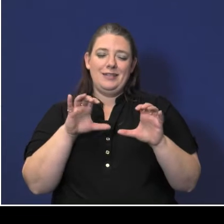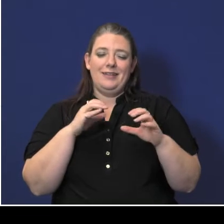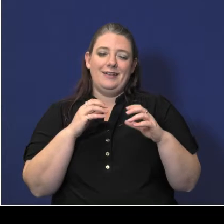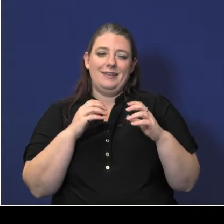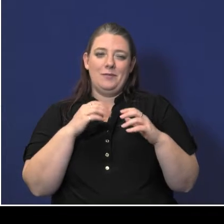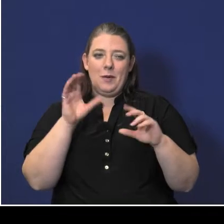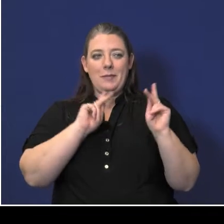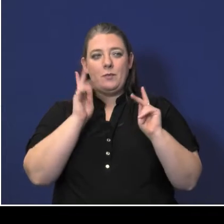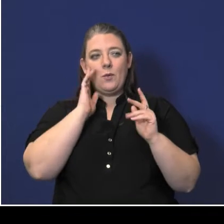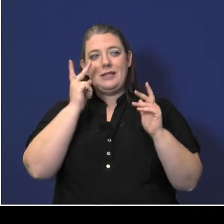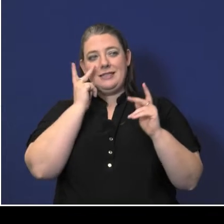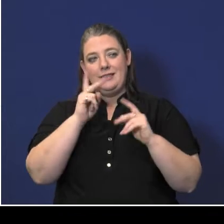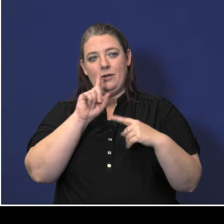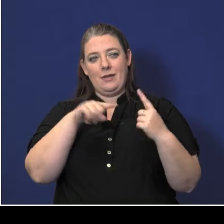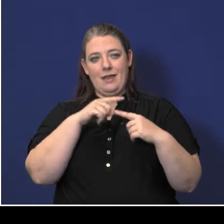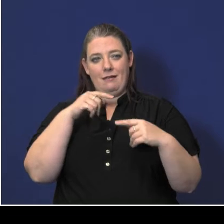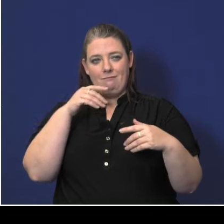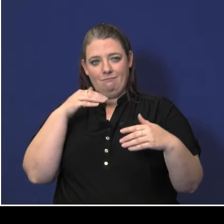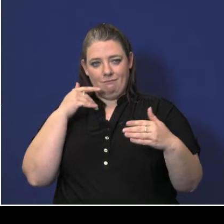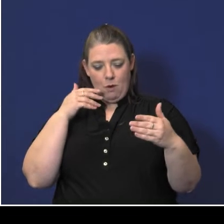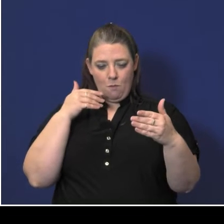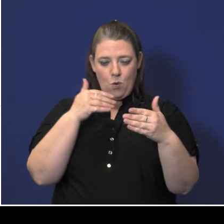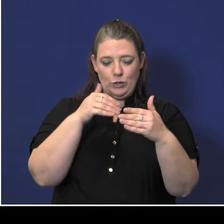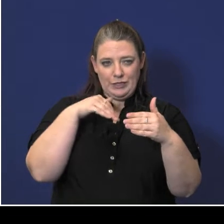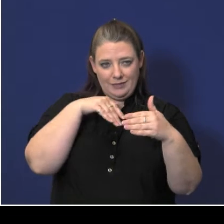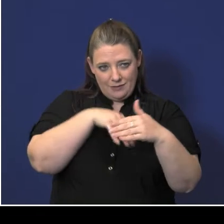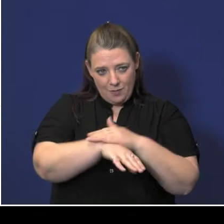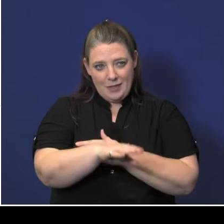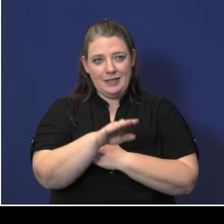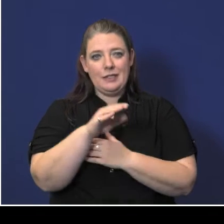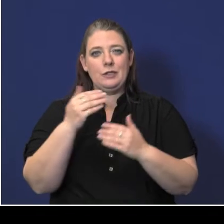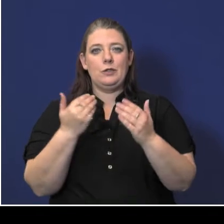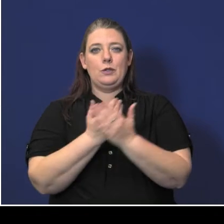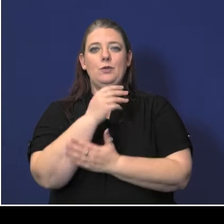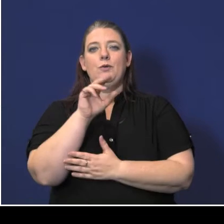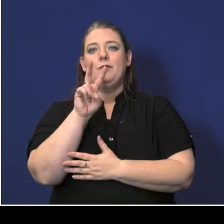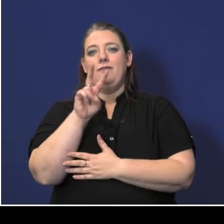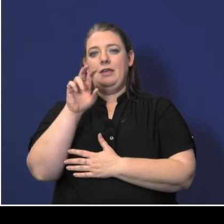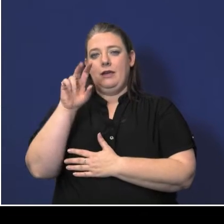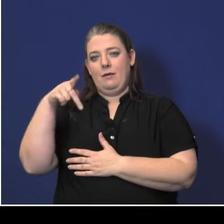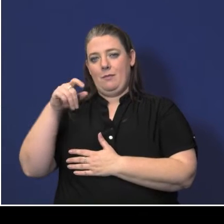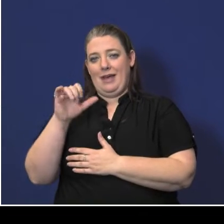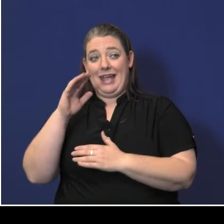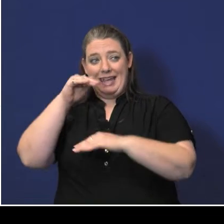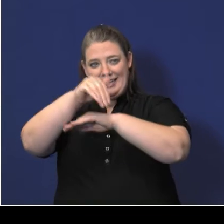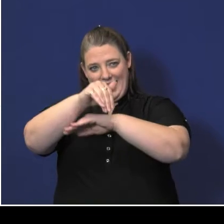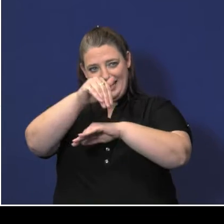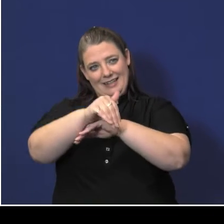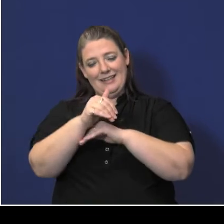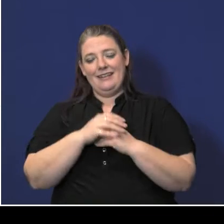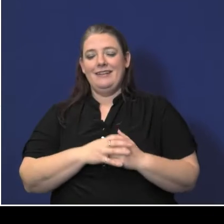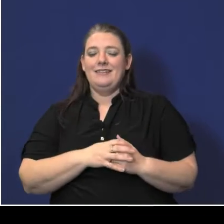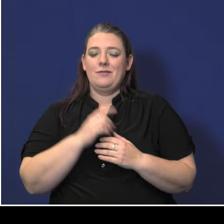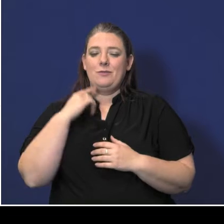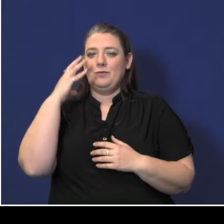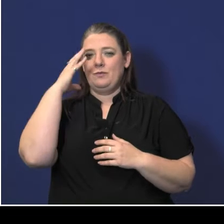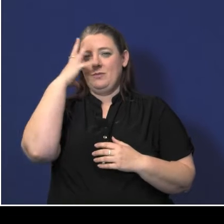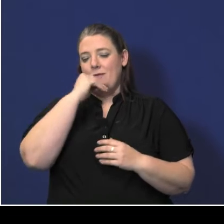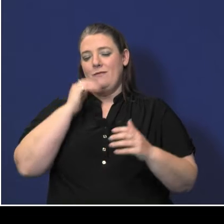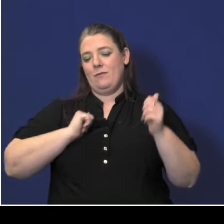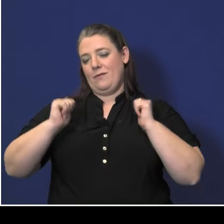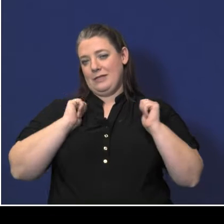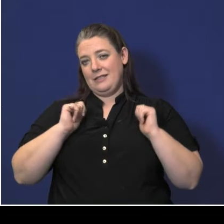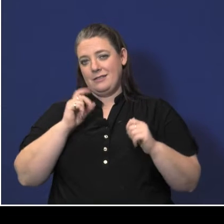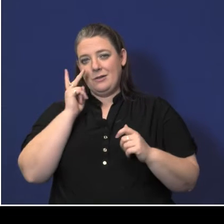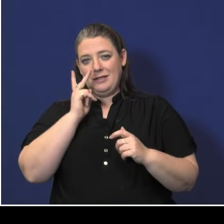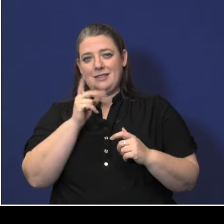get to see when they're approaching and coming into the new VPEC and to the new administration at night, again, for those beautiful performances. So this is right, you